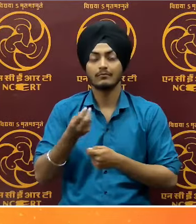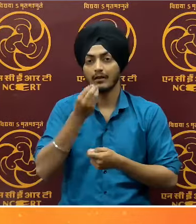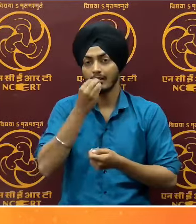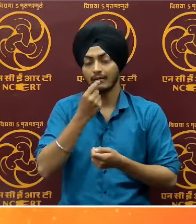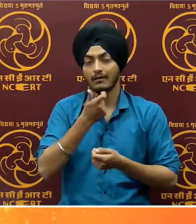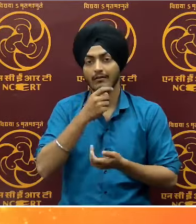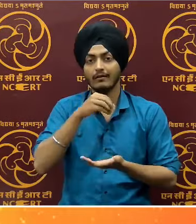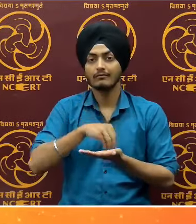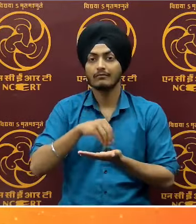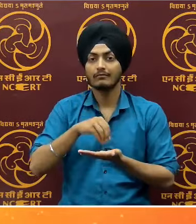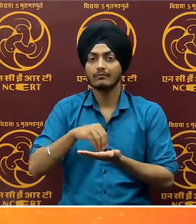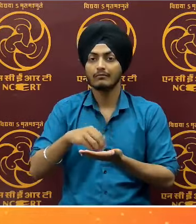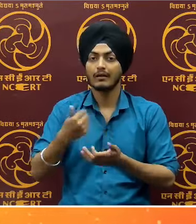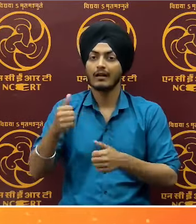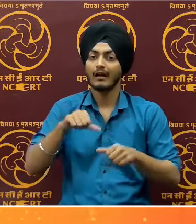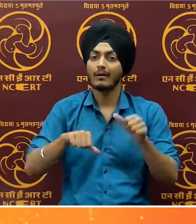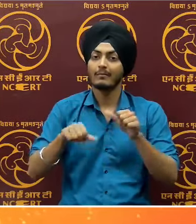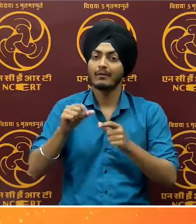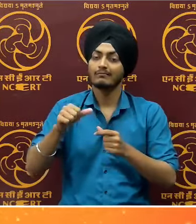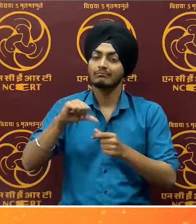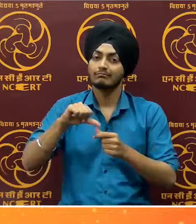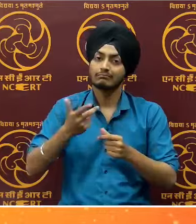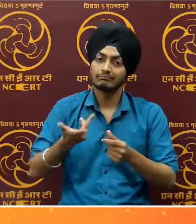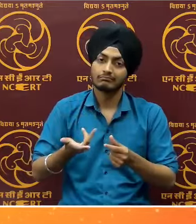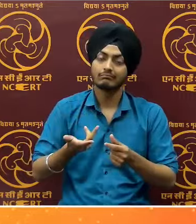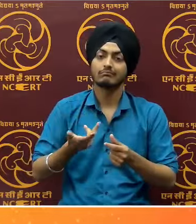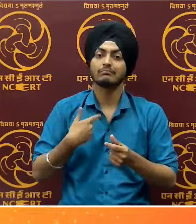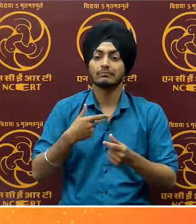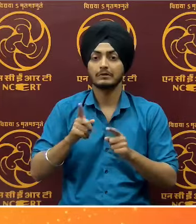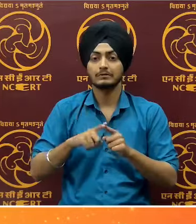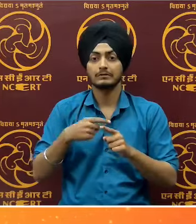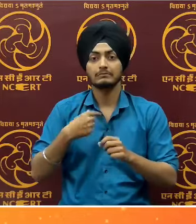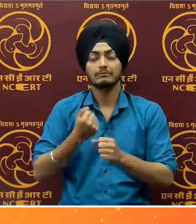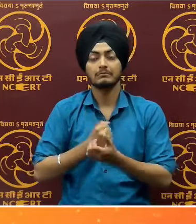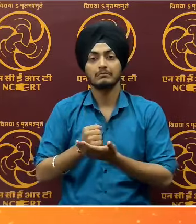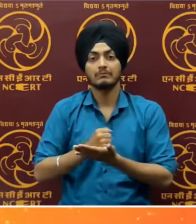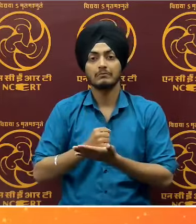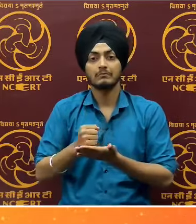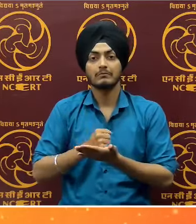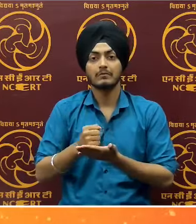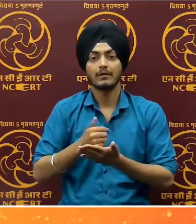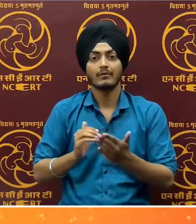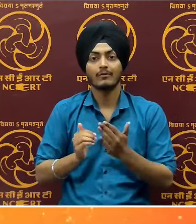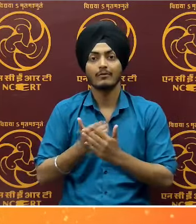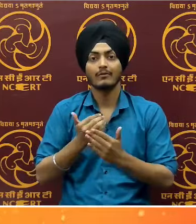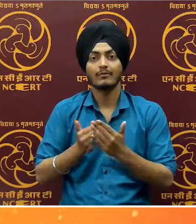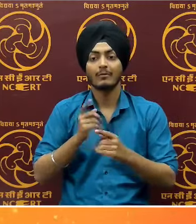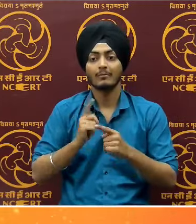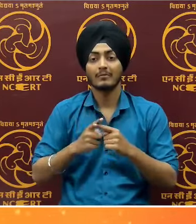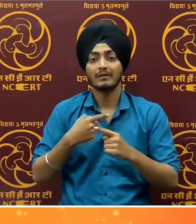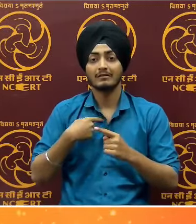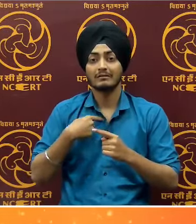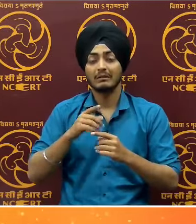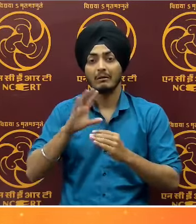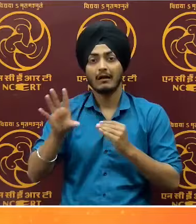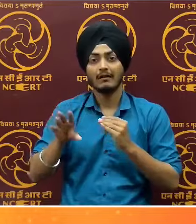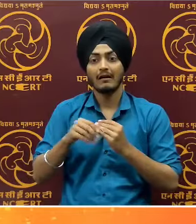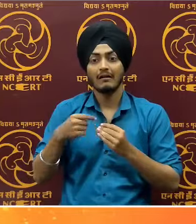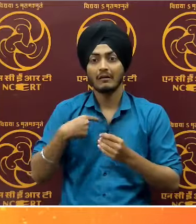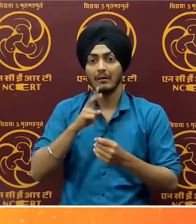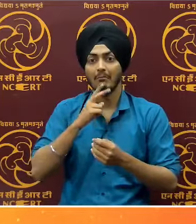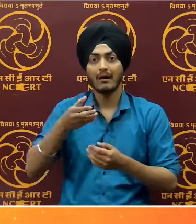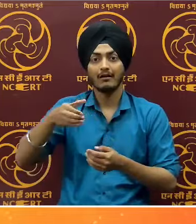and chemicals. So, we need to go for sustainable practices. We should not excessively use the water